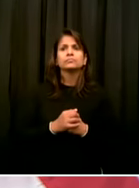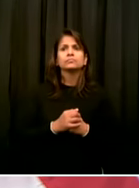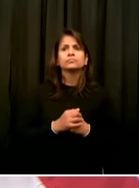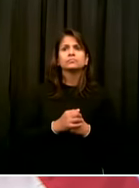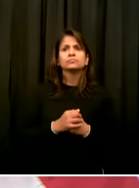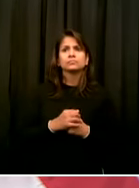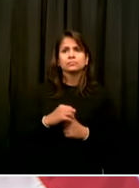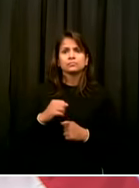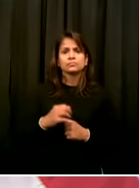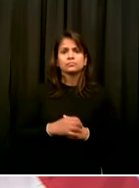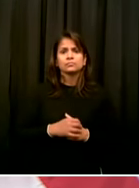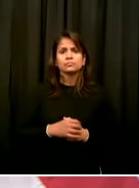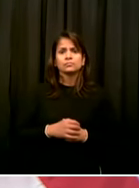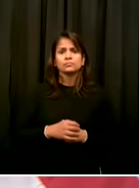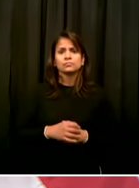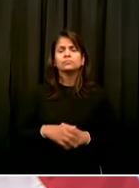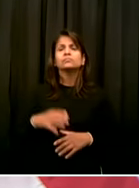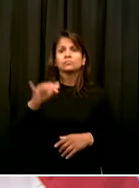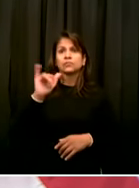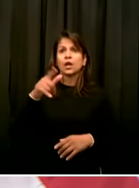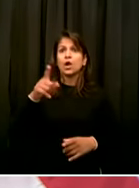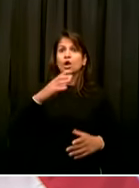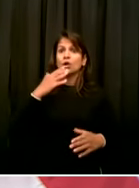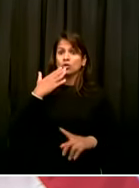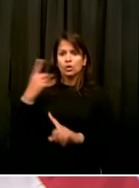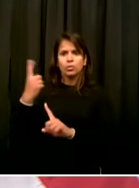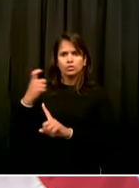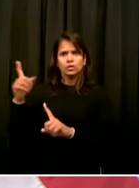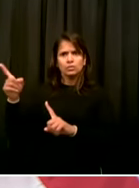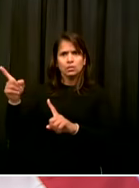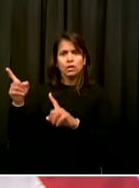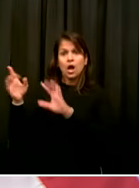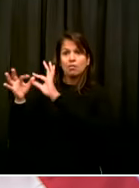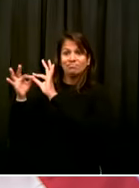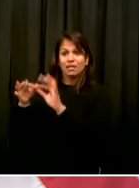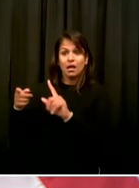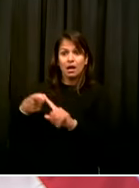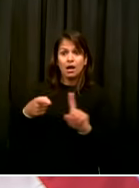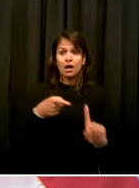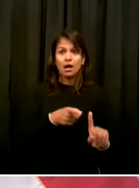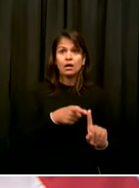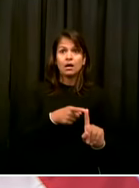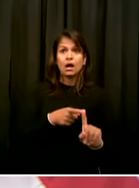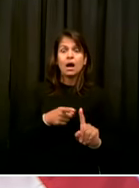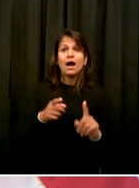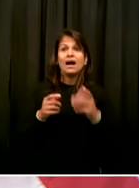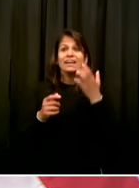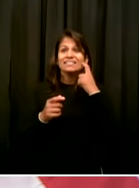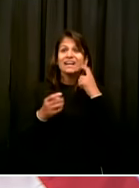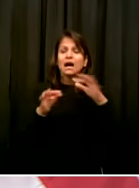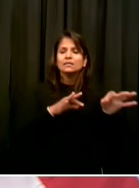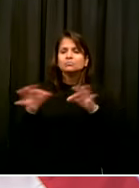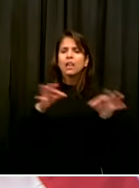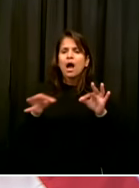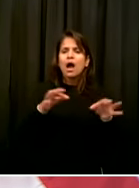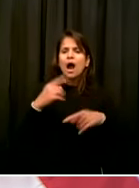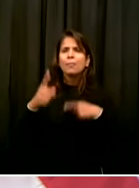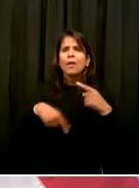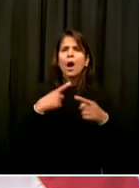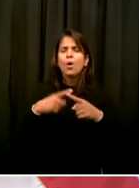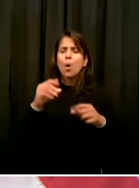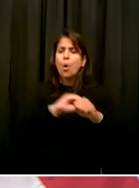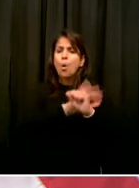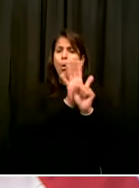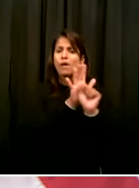this morning, which is we have to look at multiple sources of data for as many